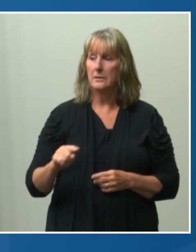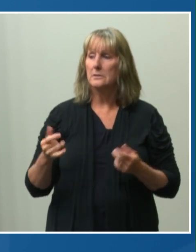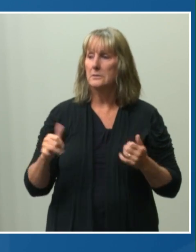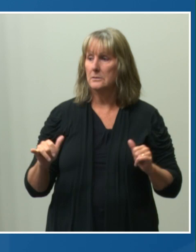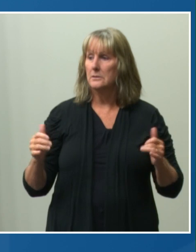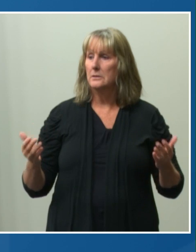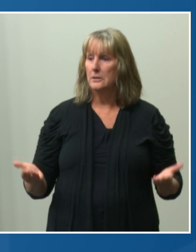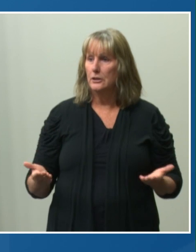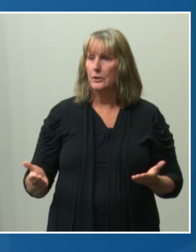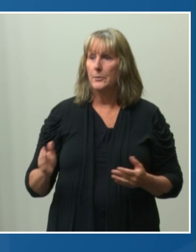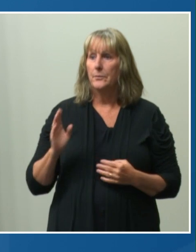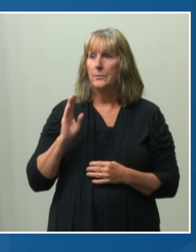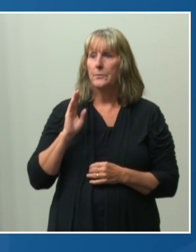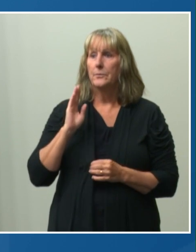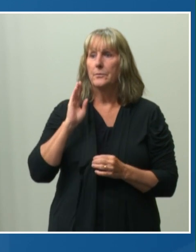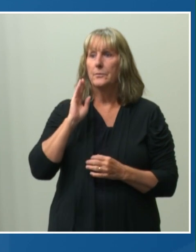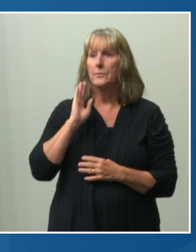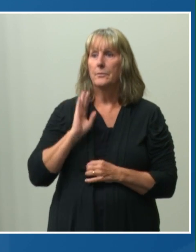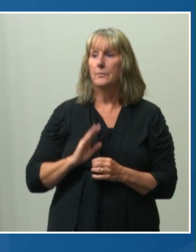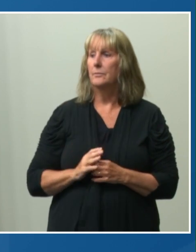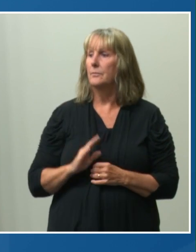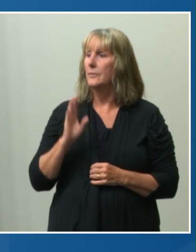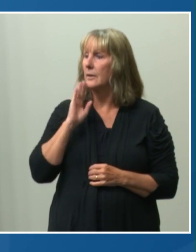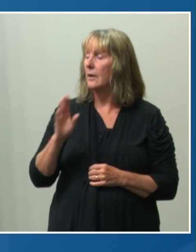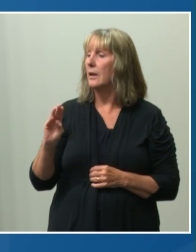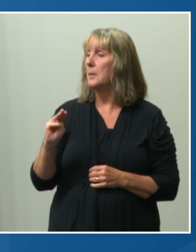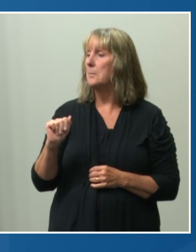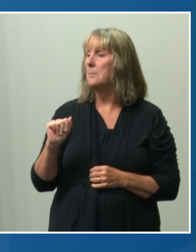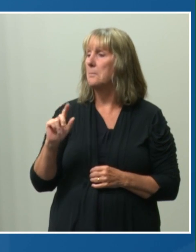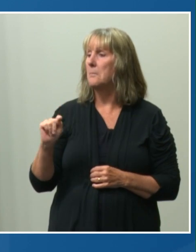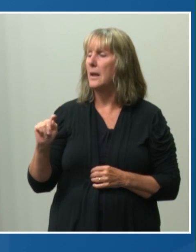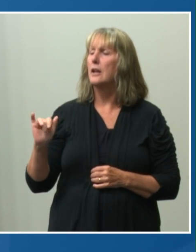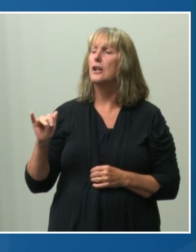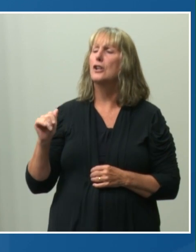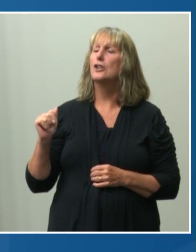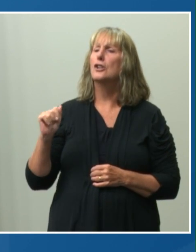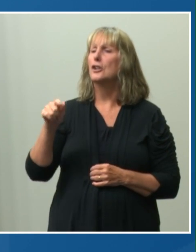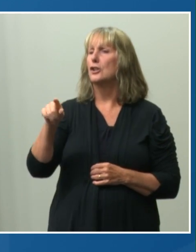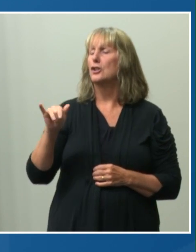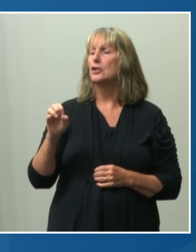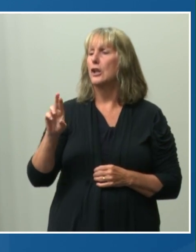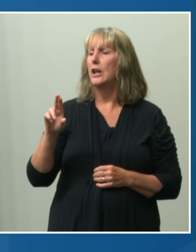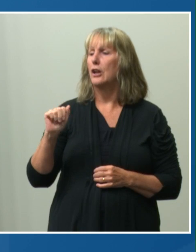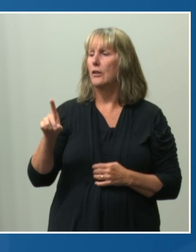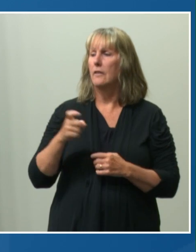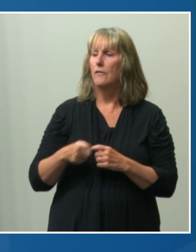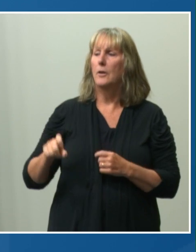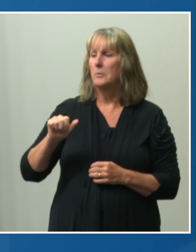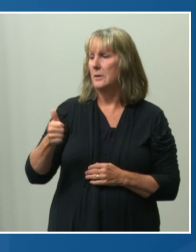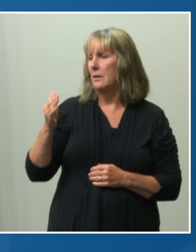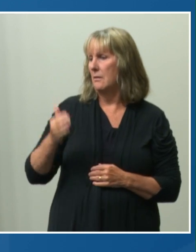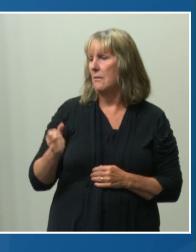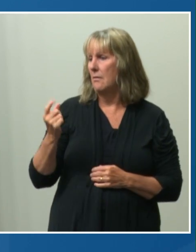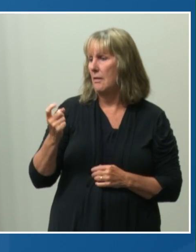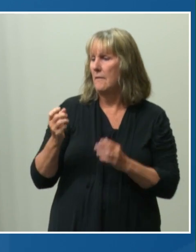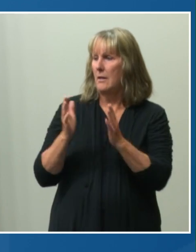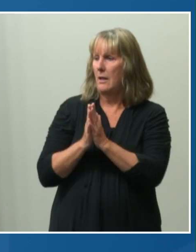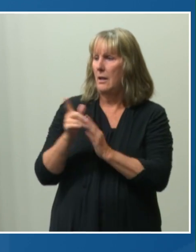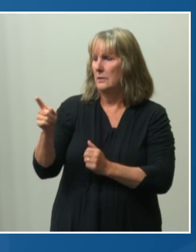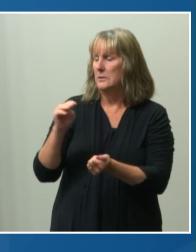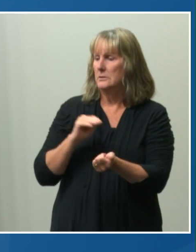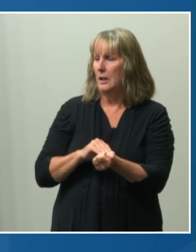Okay. Hi, Pat. It's Matt Olberding with the Journal-Star. Hey, Matt, Jared's going to ask Dr. Schmidt a question. Can you hold 1 second?